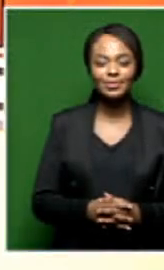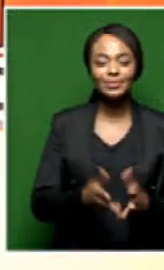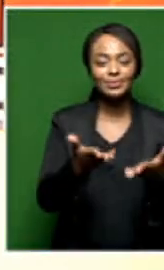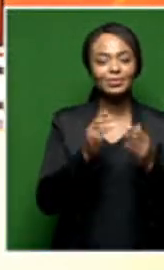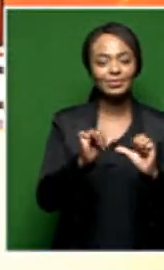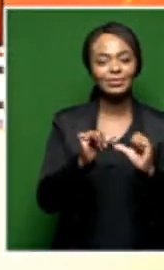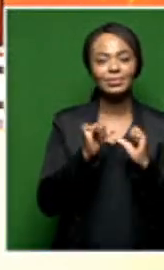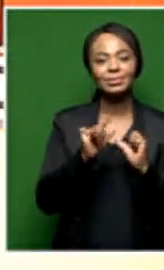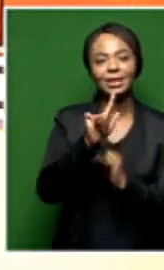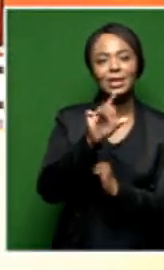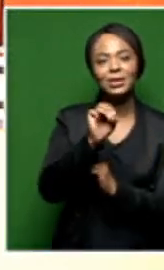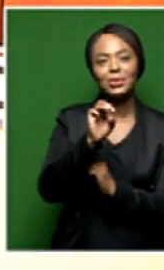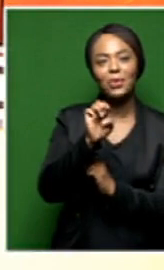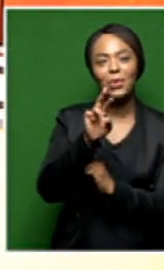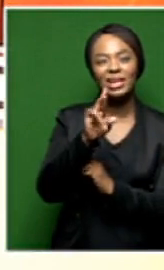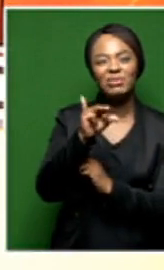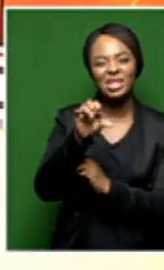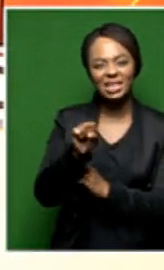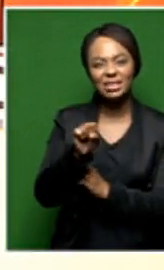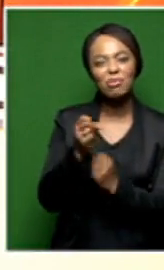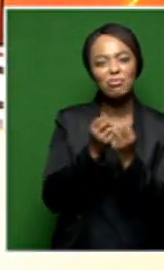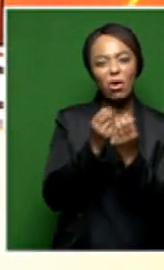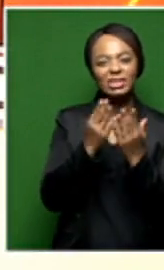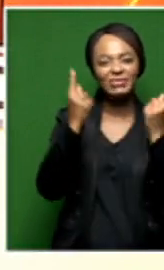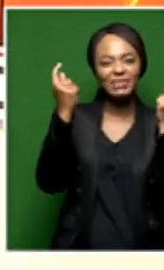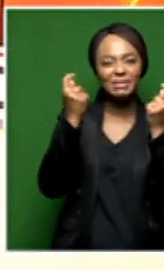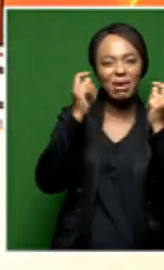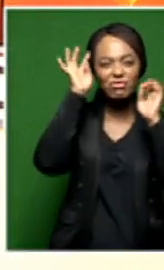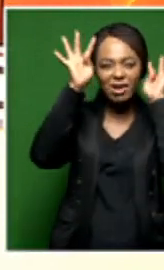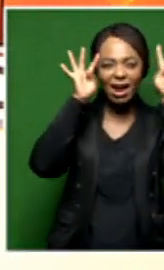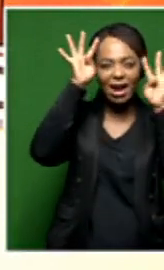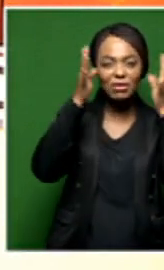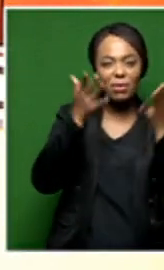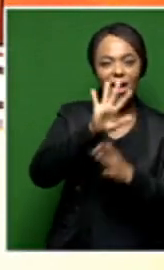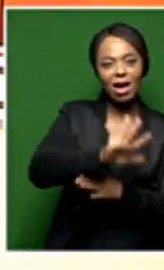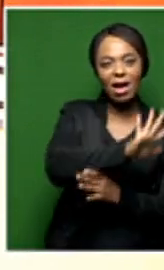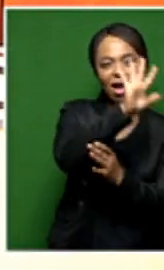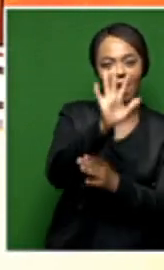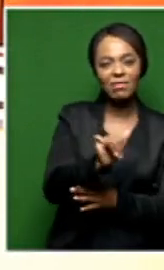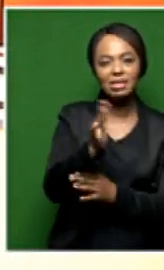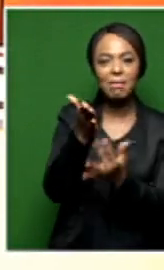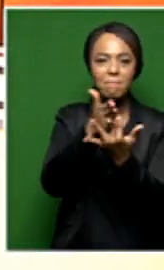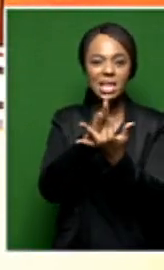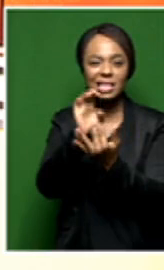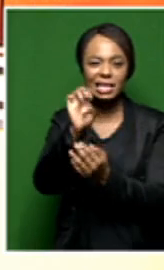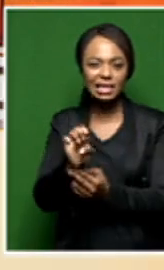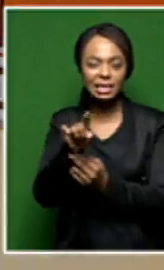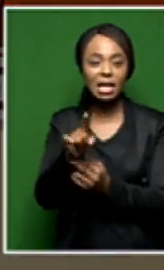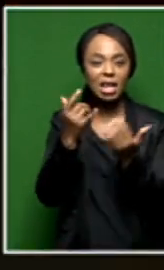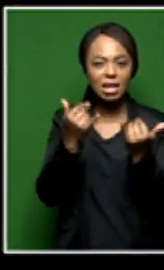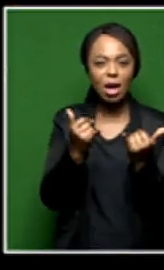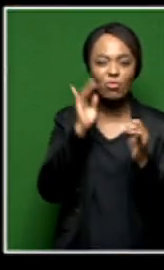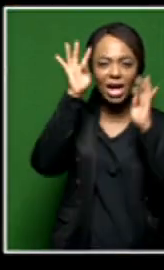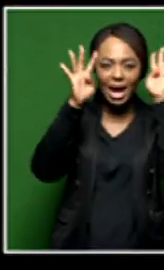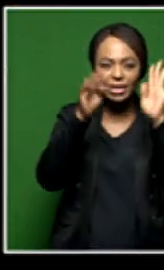Welcome back. The Loeries is the most prestigious creative festival across Africa and the Middle East. Each year, Loeries Creative Week creates an opportunity